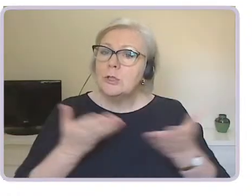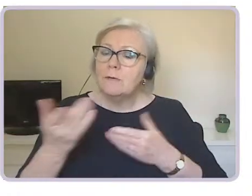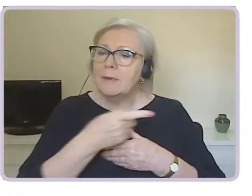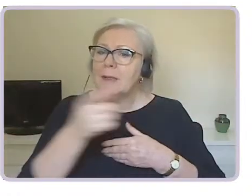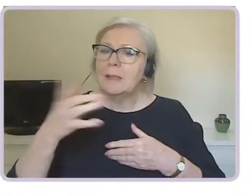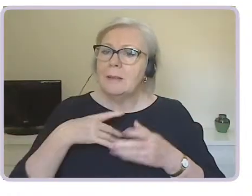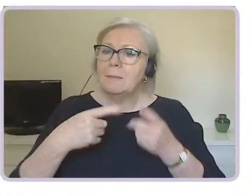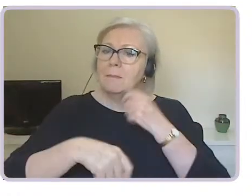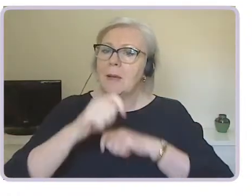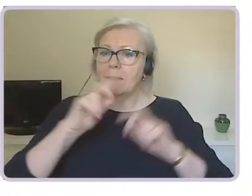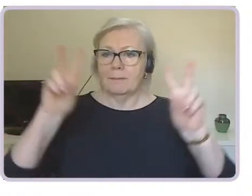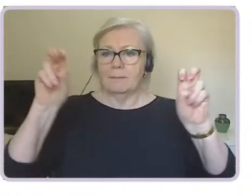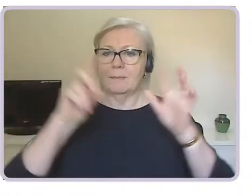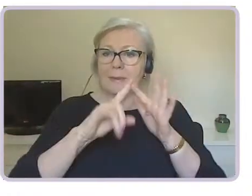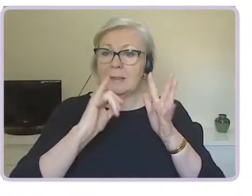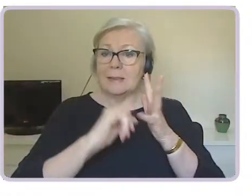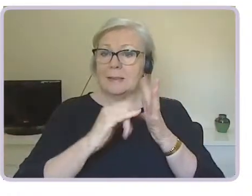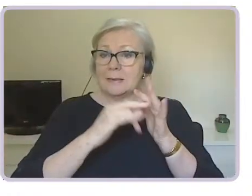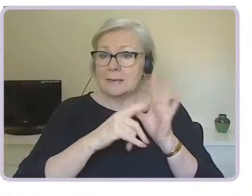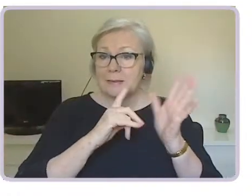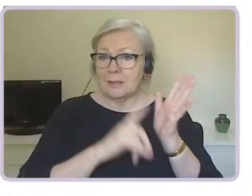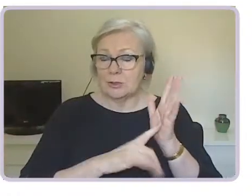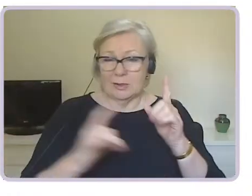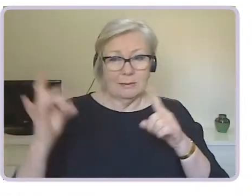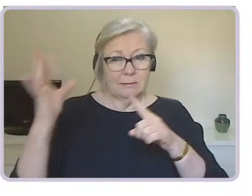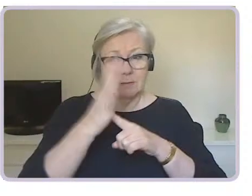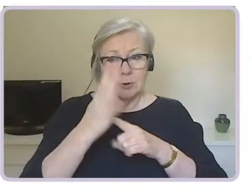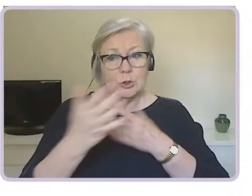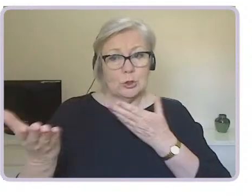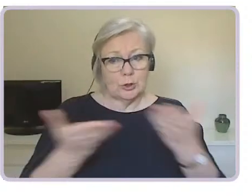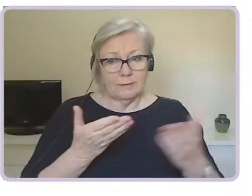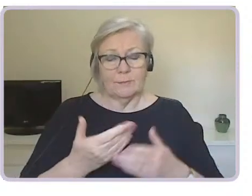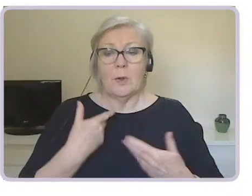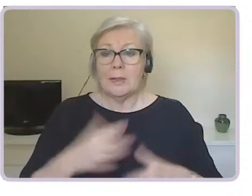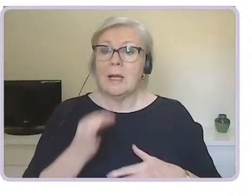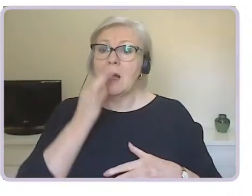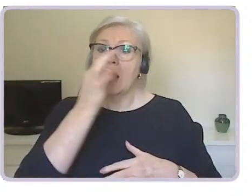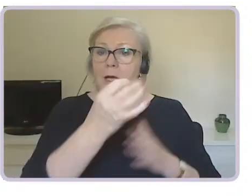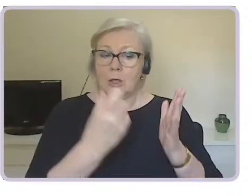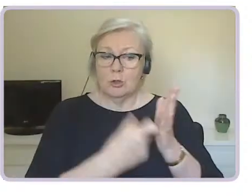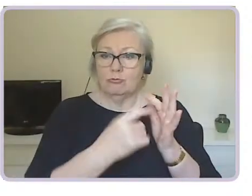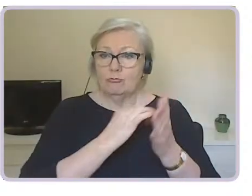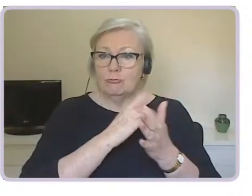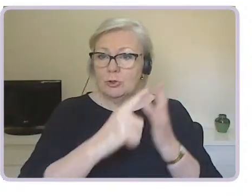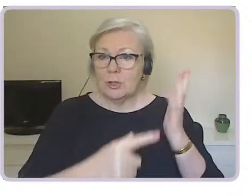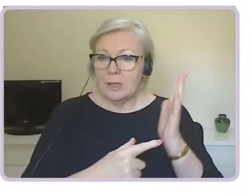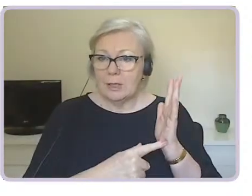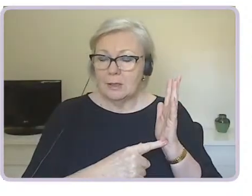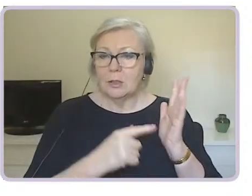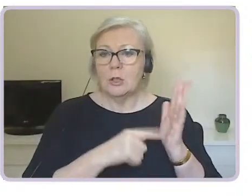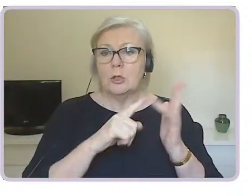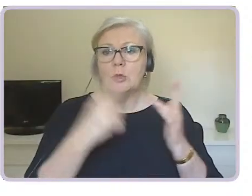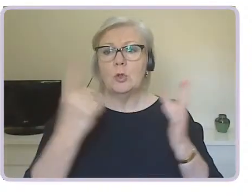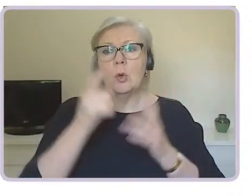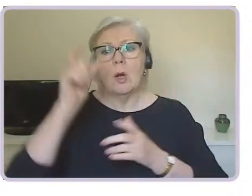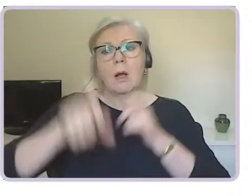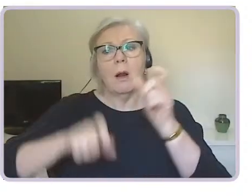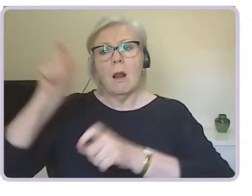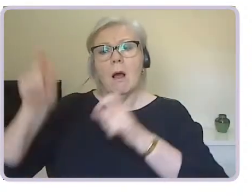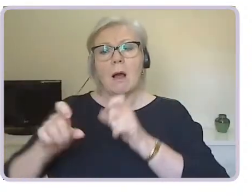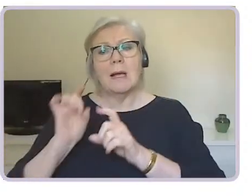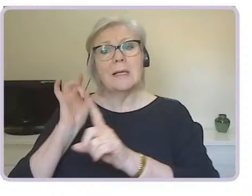service. We asked for reach out to self-managed clients who might not get information through